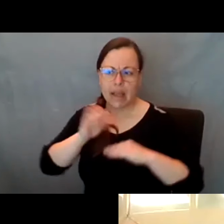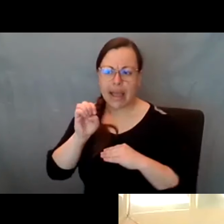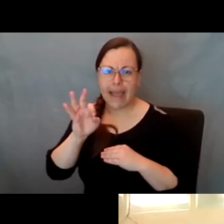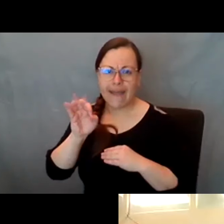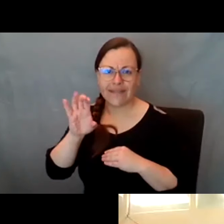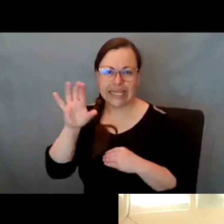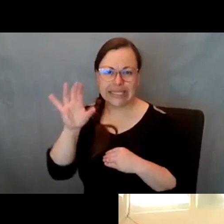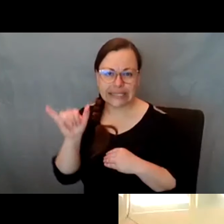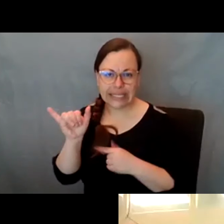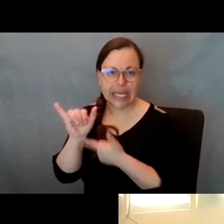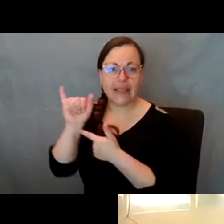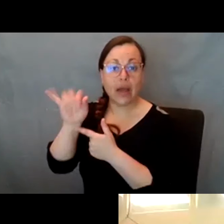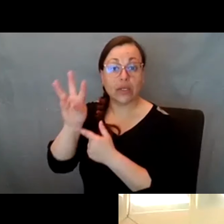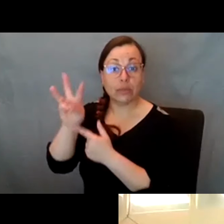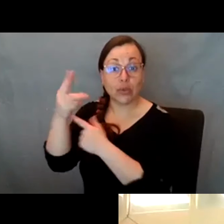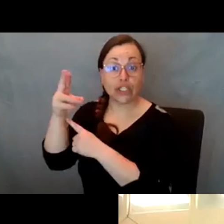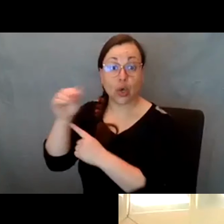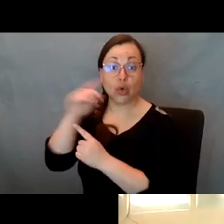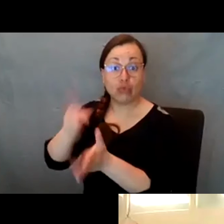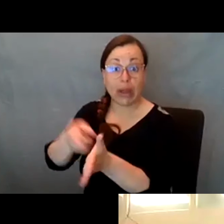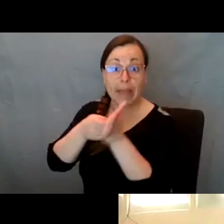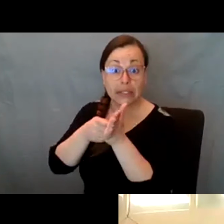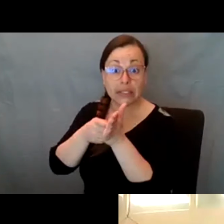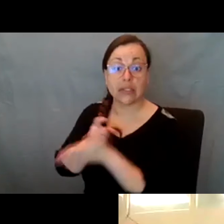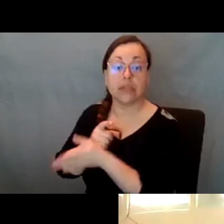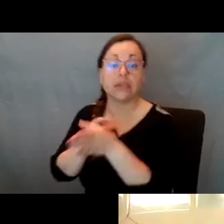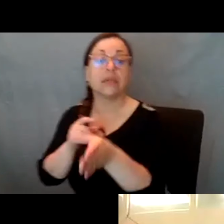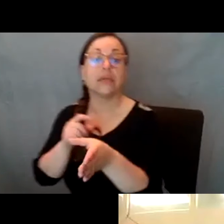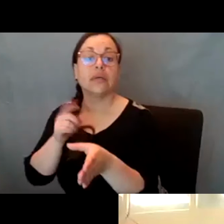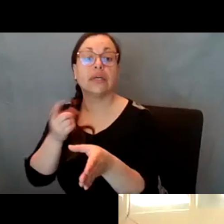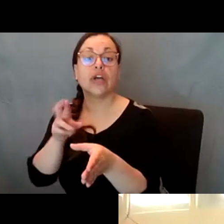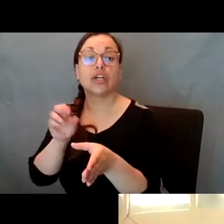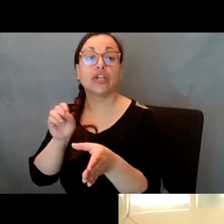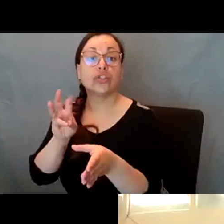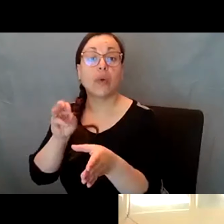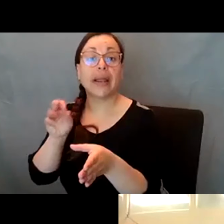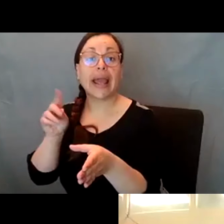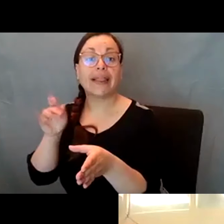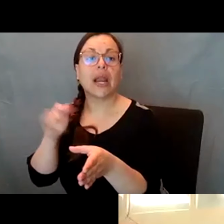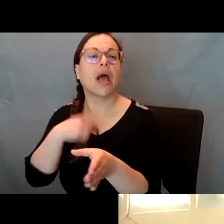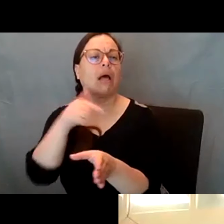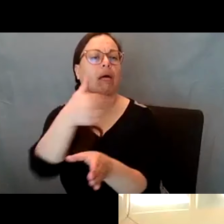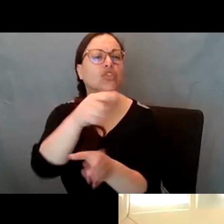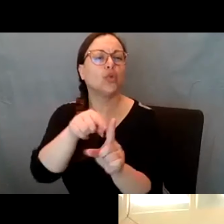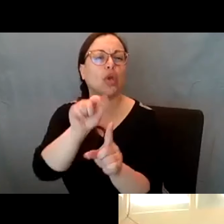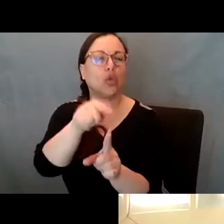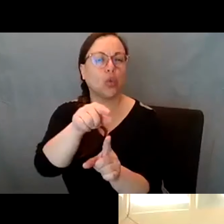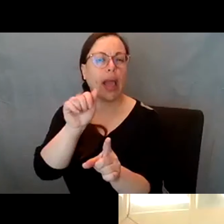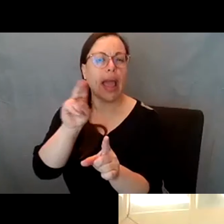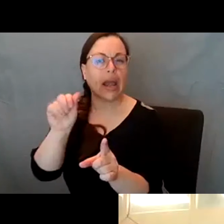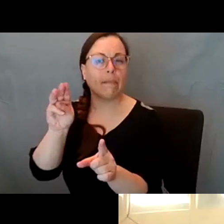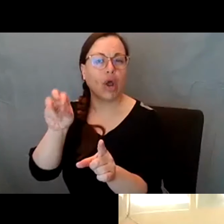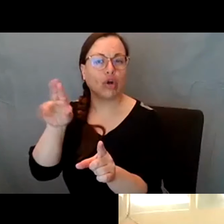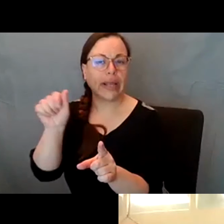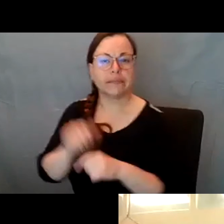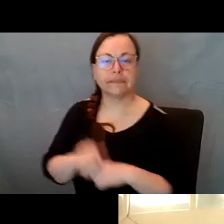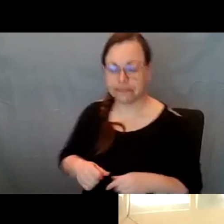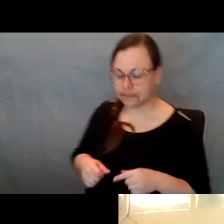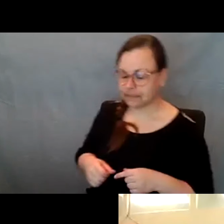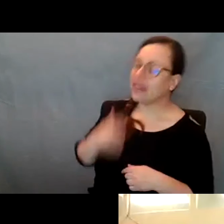the COVID-19 vaccine? Ana Maria, go ahead. Thank you. So when we were discussing with the experts